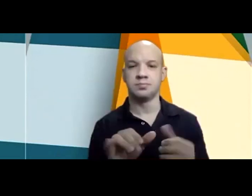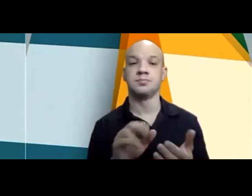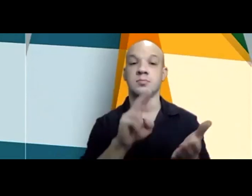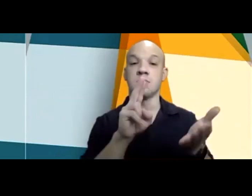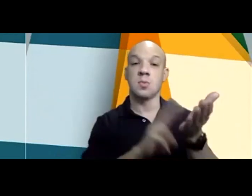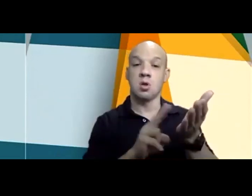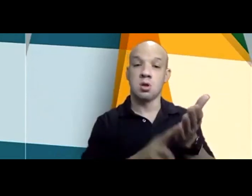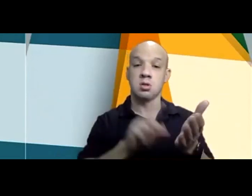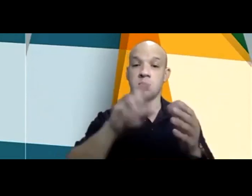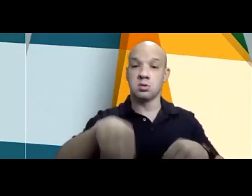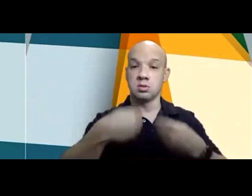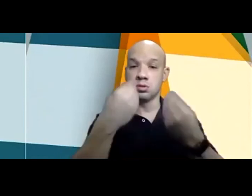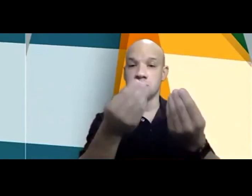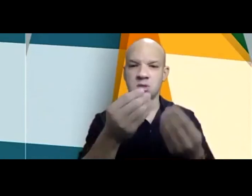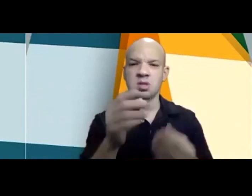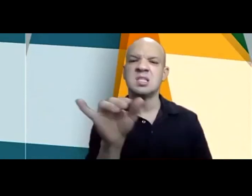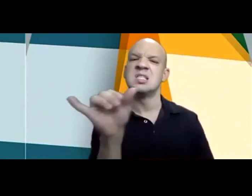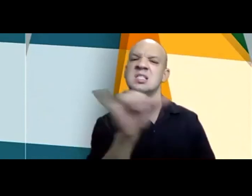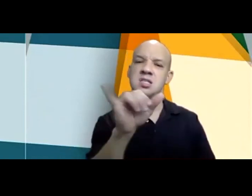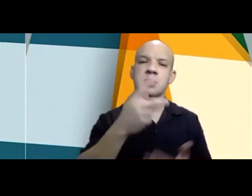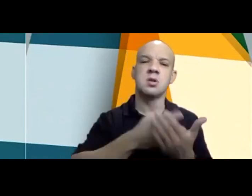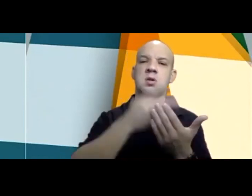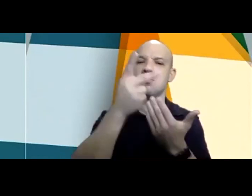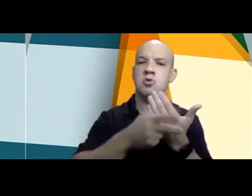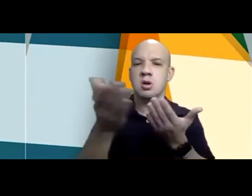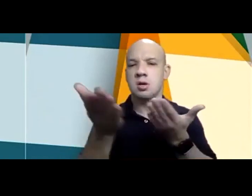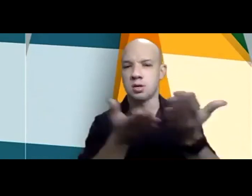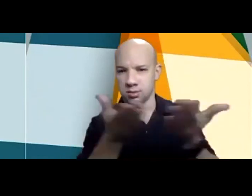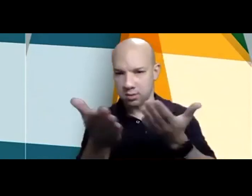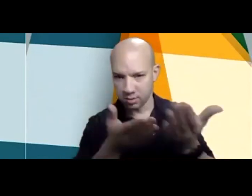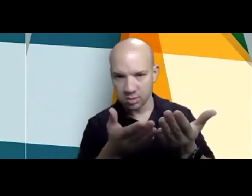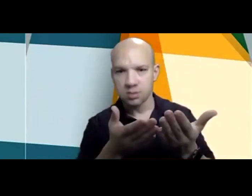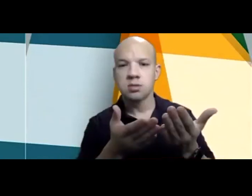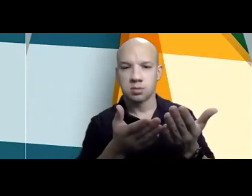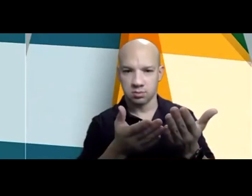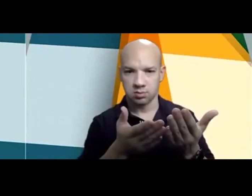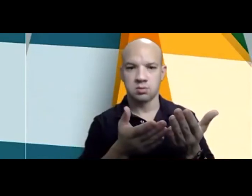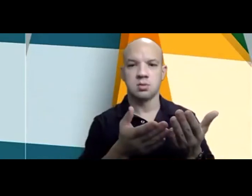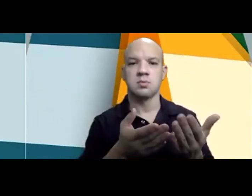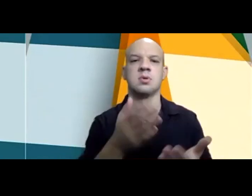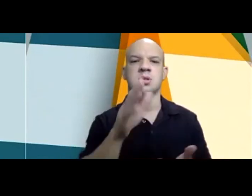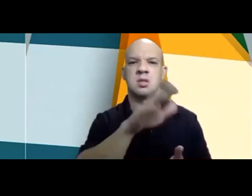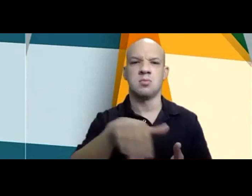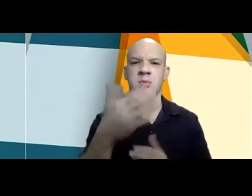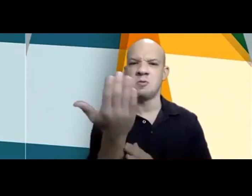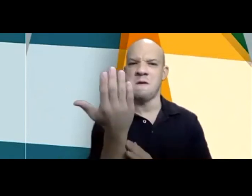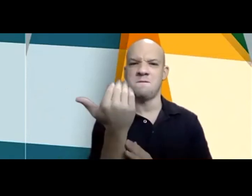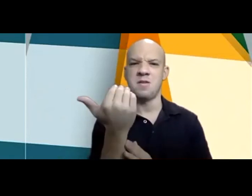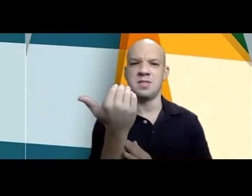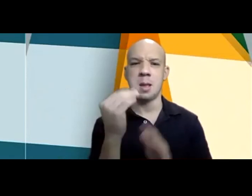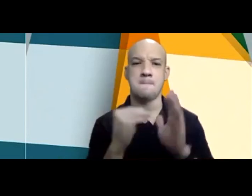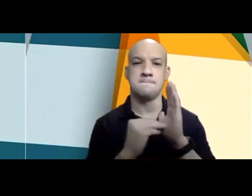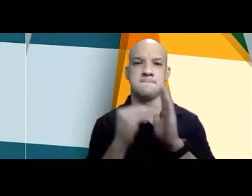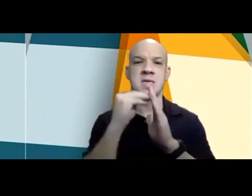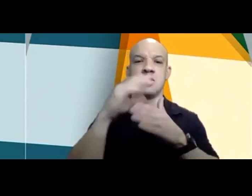submitted must rate similar program management services for programs that combined had a minimum allocation of $50 million and